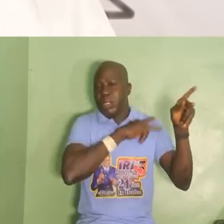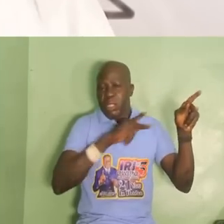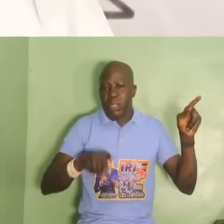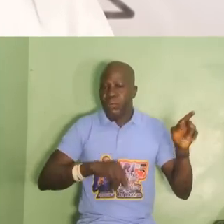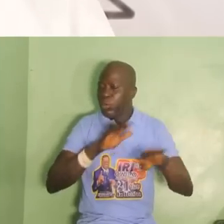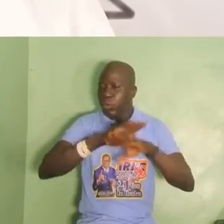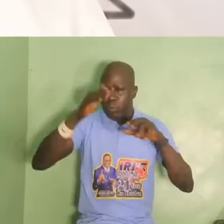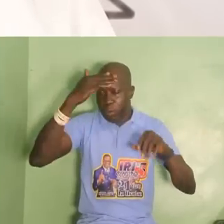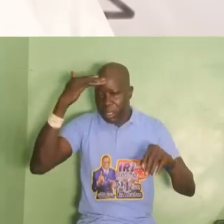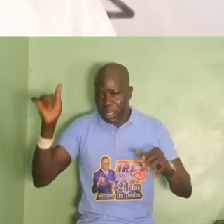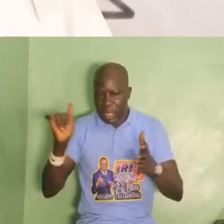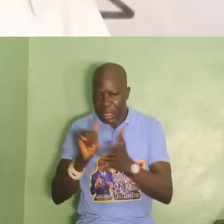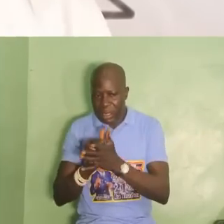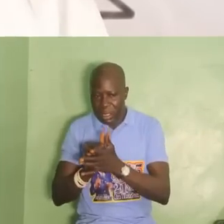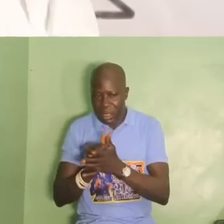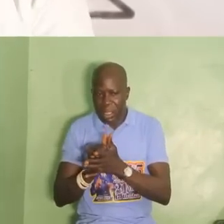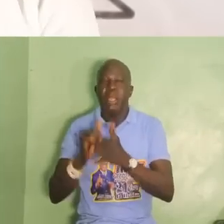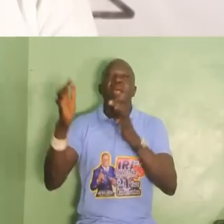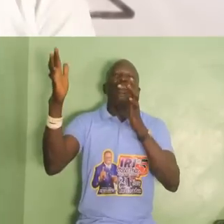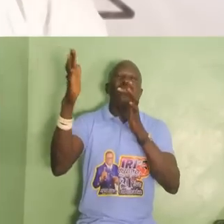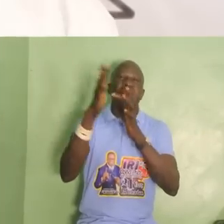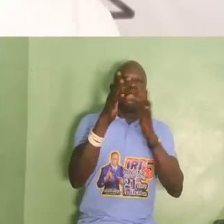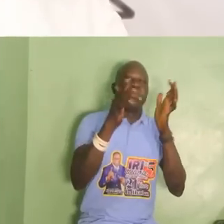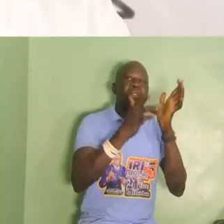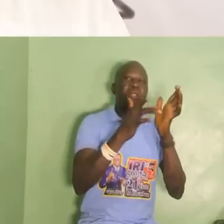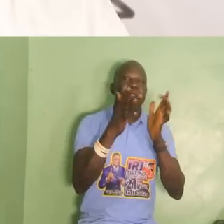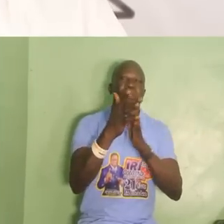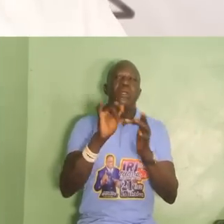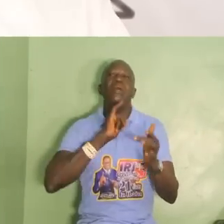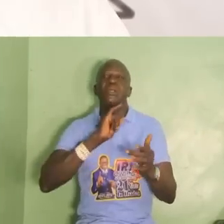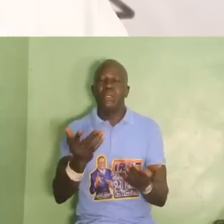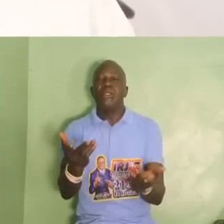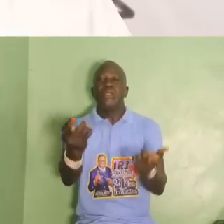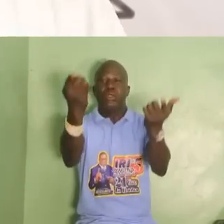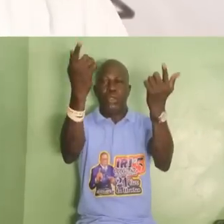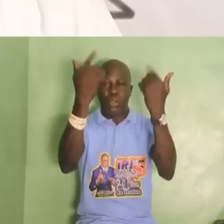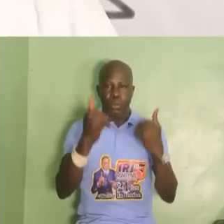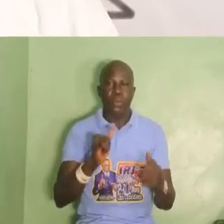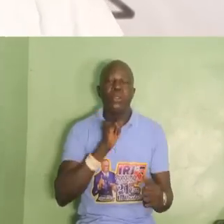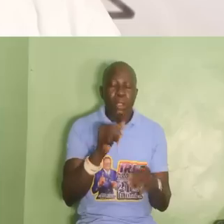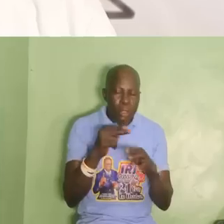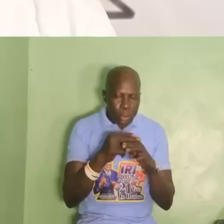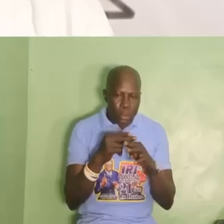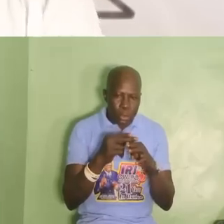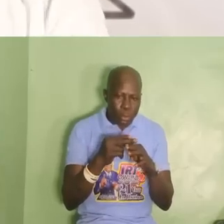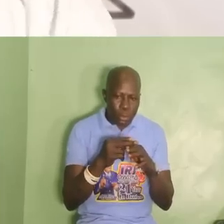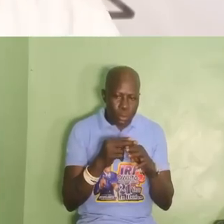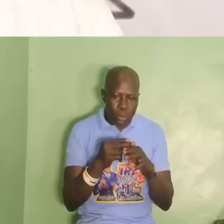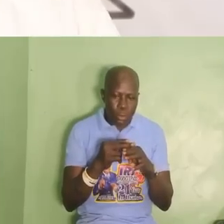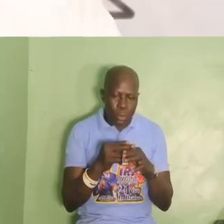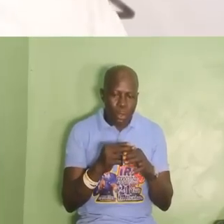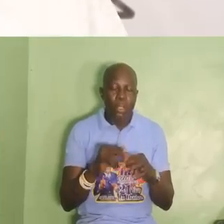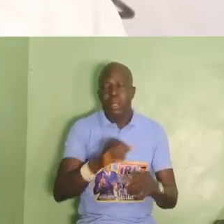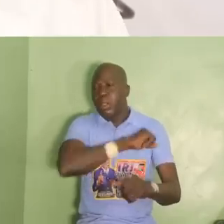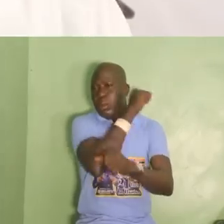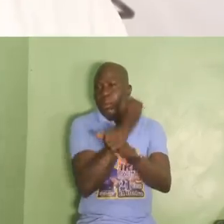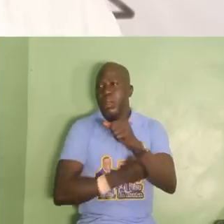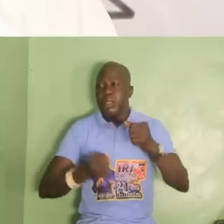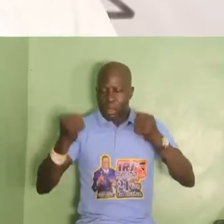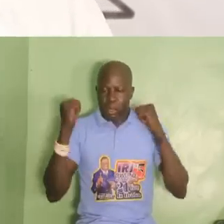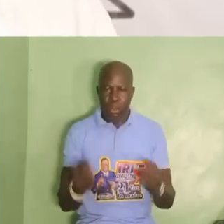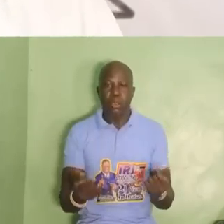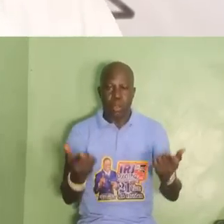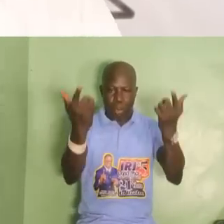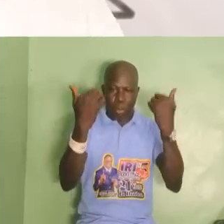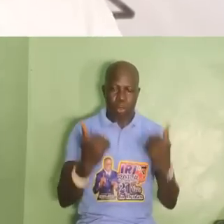be ga luka sa lo ko lu aso da ya ti o aye re ma fun apere gba fun yo gbagbara